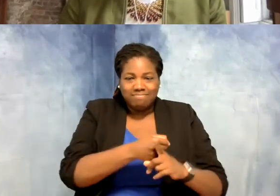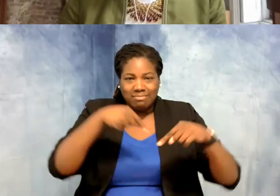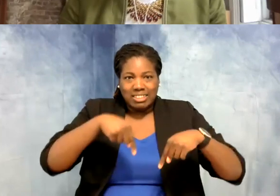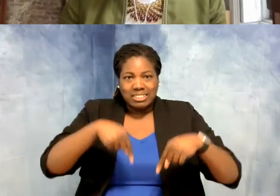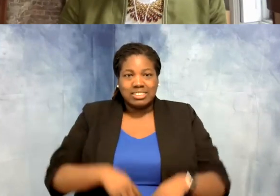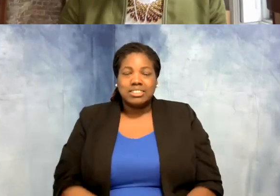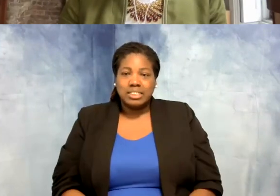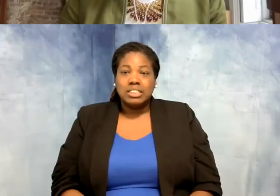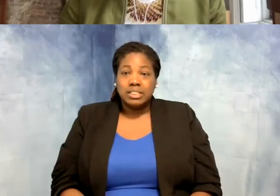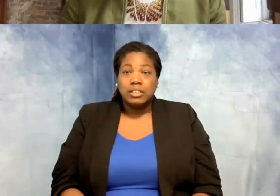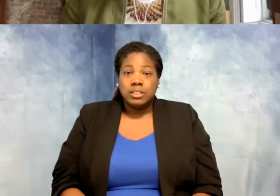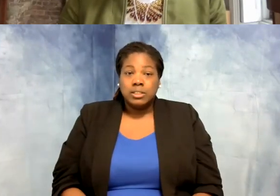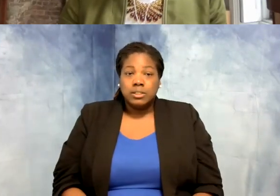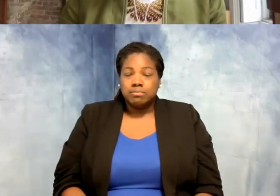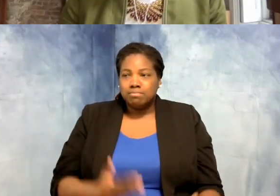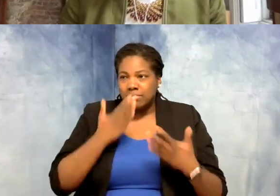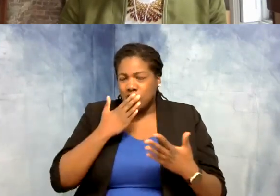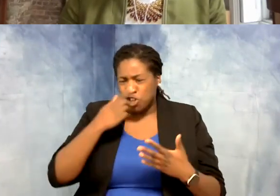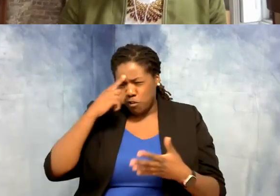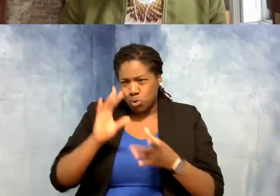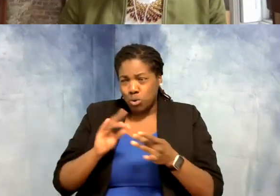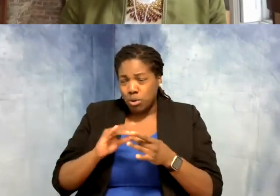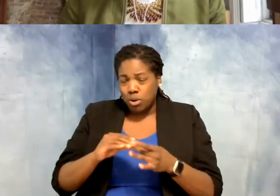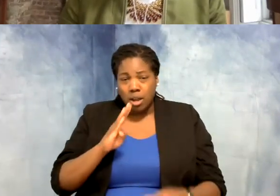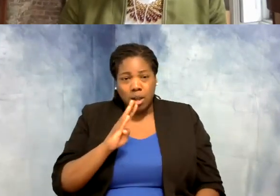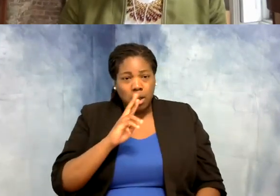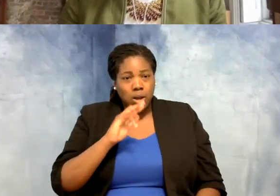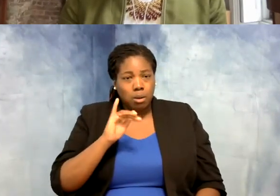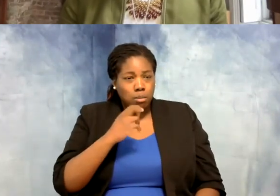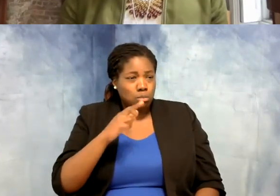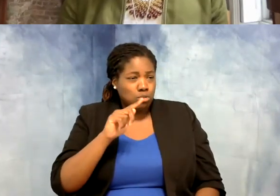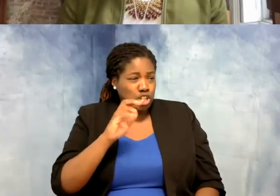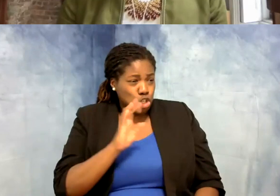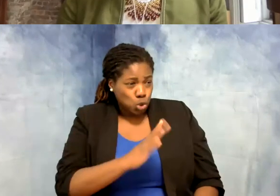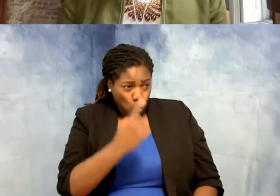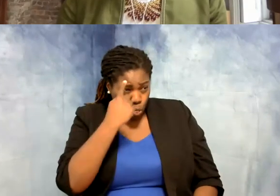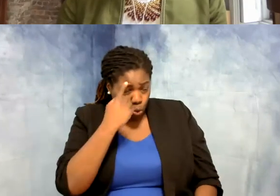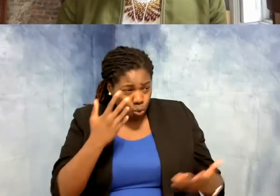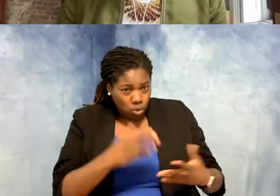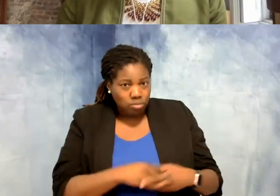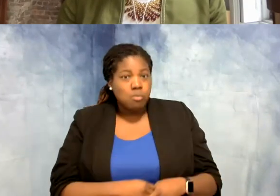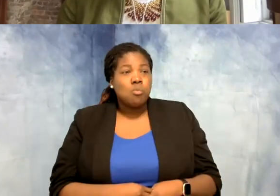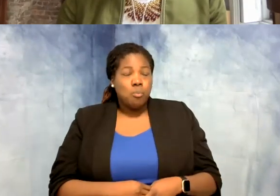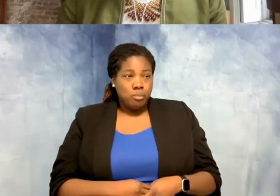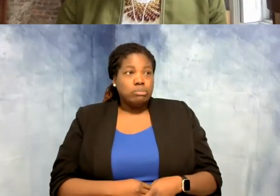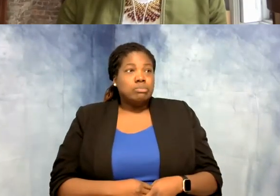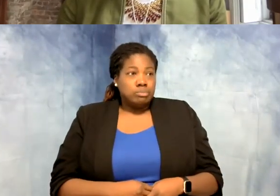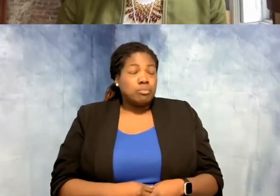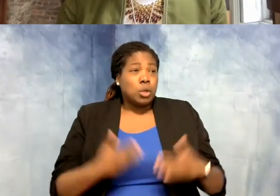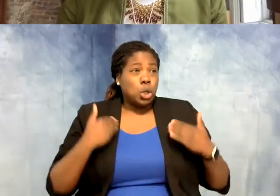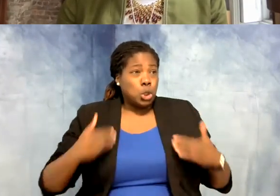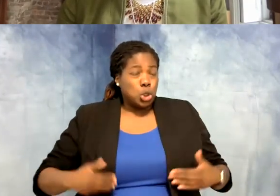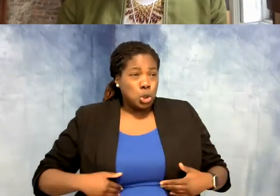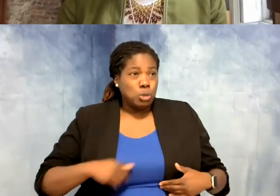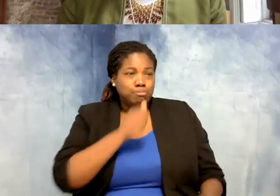this. Thank you for that, Michele. And Bridget, what are your thoughts? The human suffering that it will